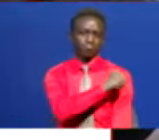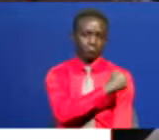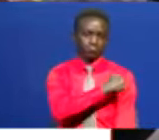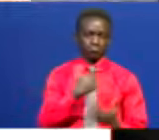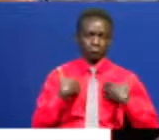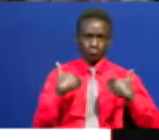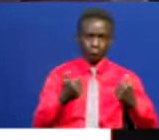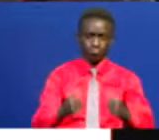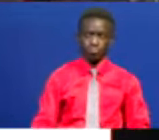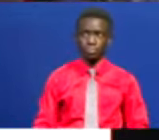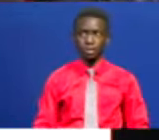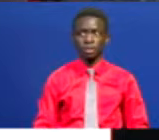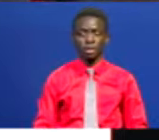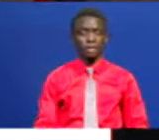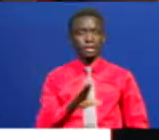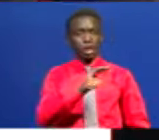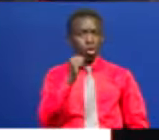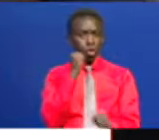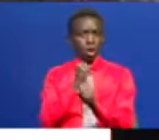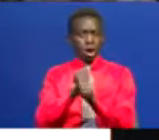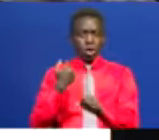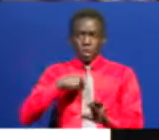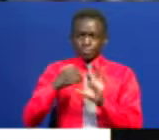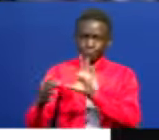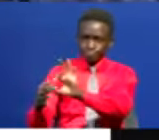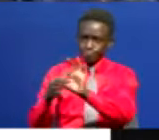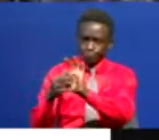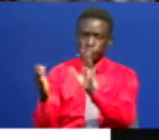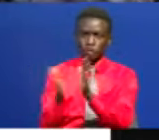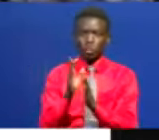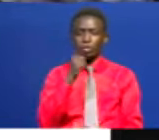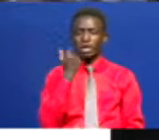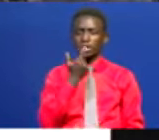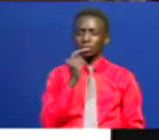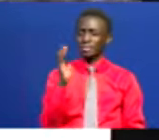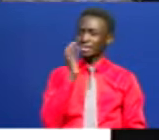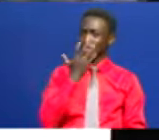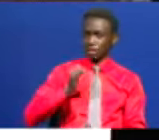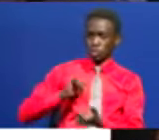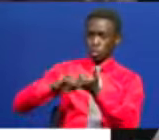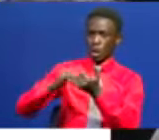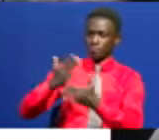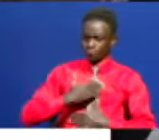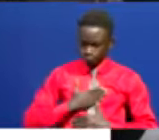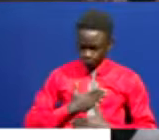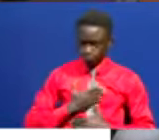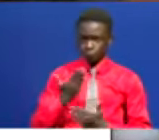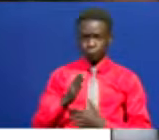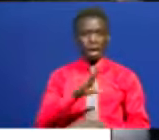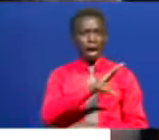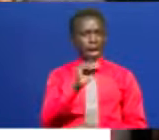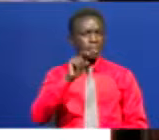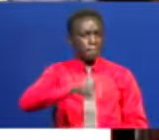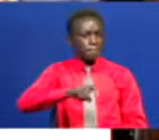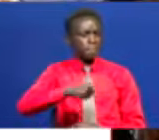tutaendeleza tukishirikiana na Her Excellency Mama Dorcas mpaka tuhakikishe